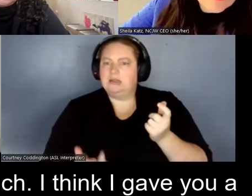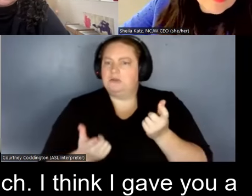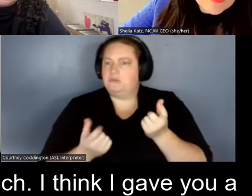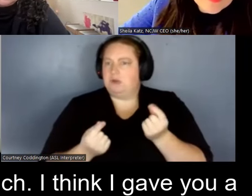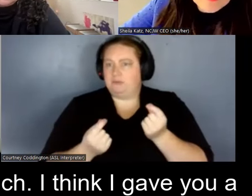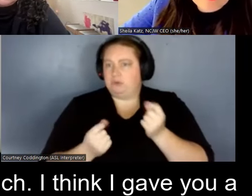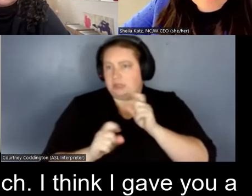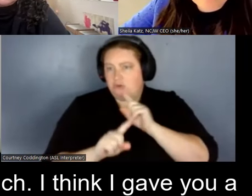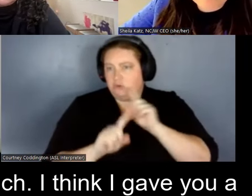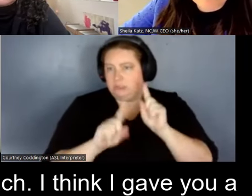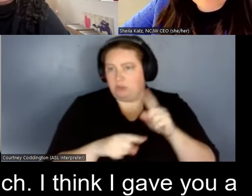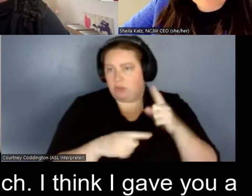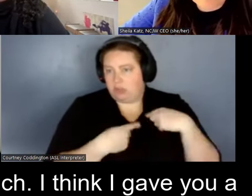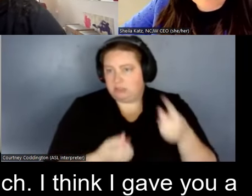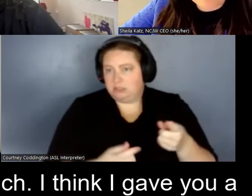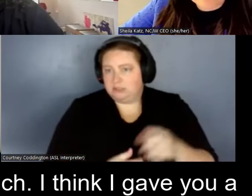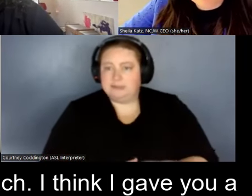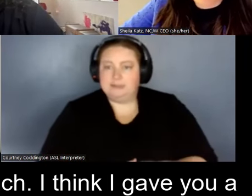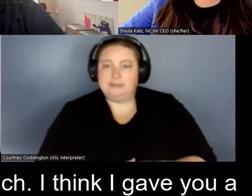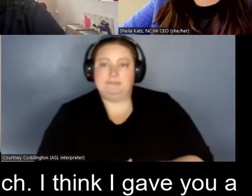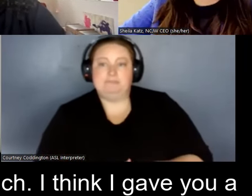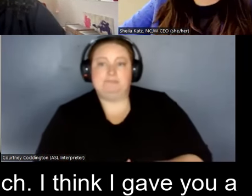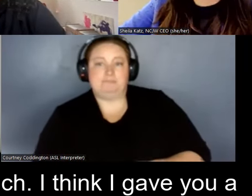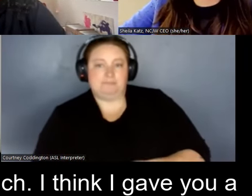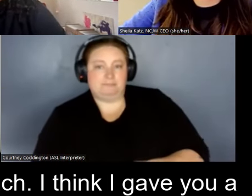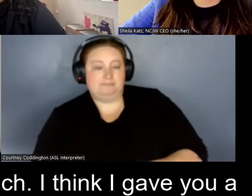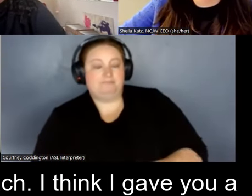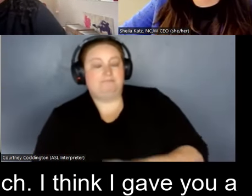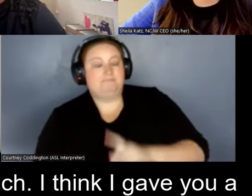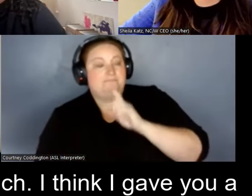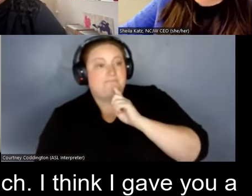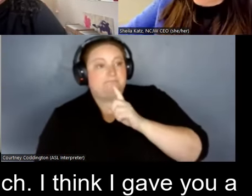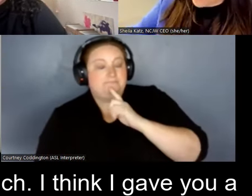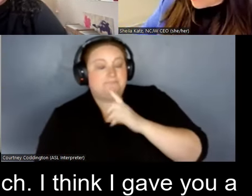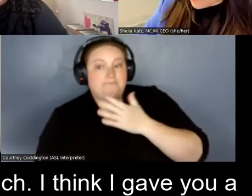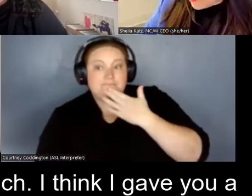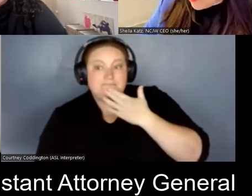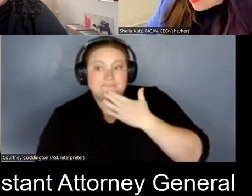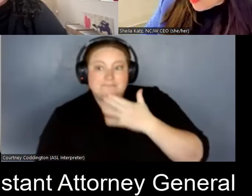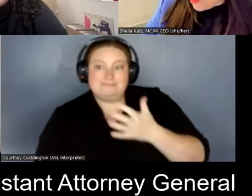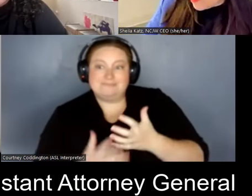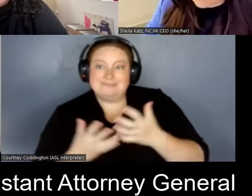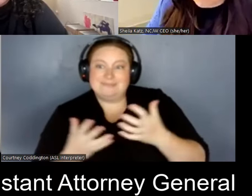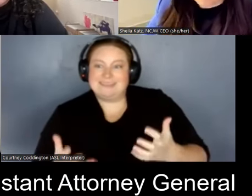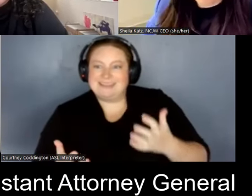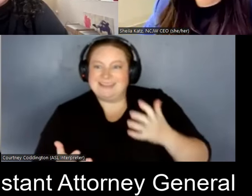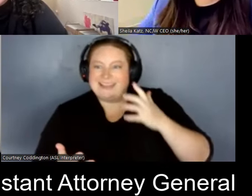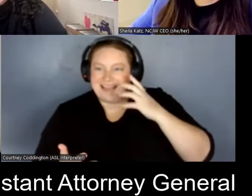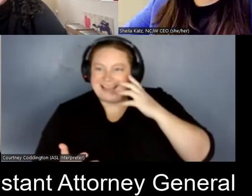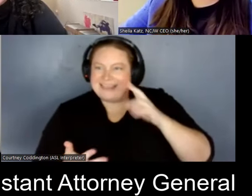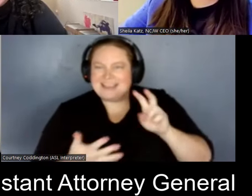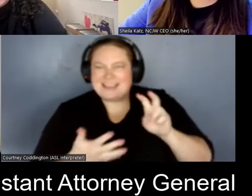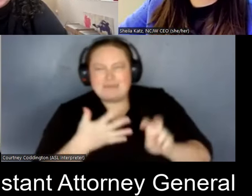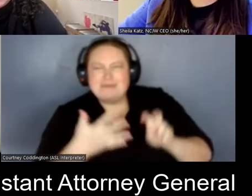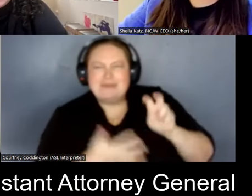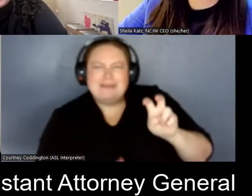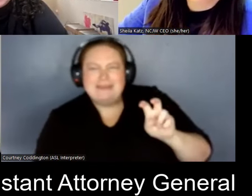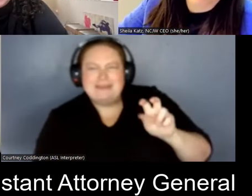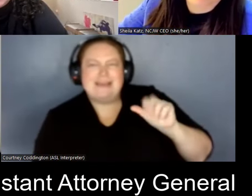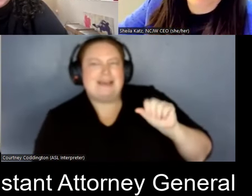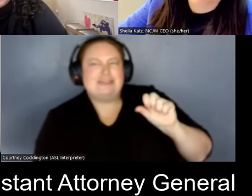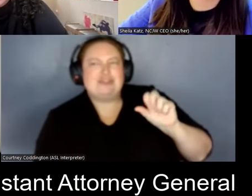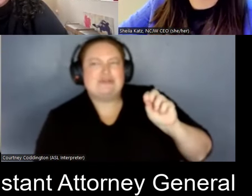respond? Sure, thank you so much. I think I gave you a promotion to Associate Attorney General, Assistant Attorney General